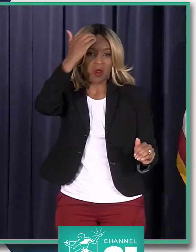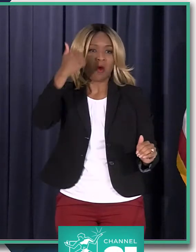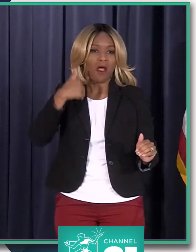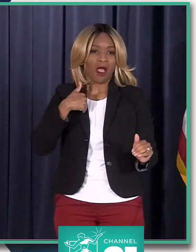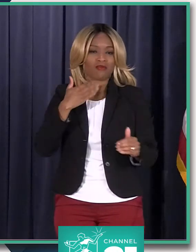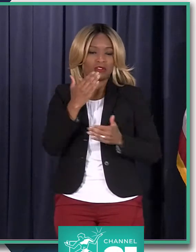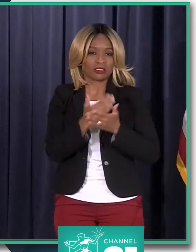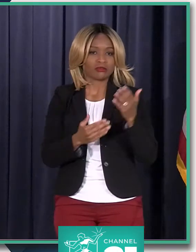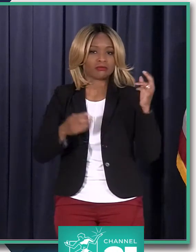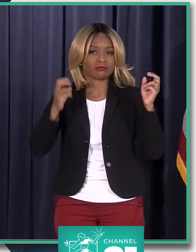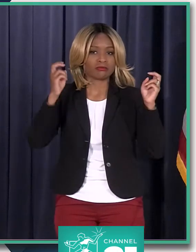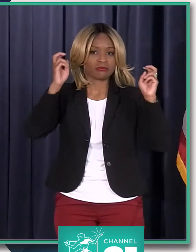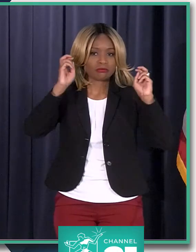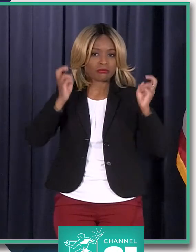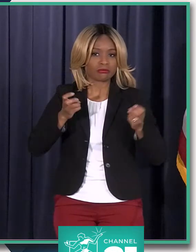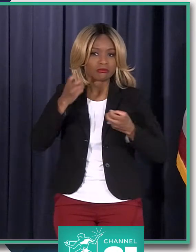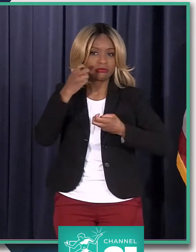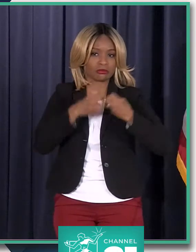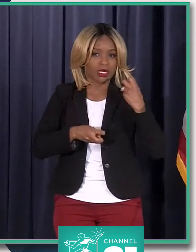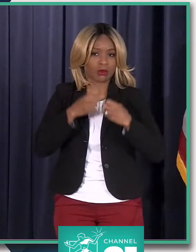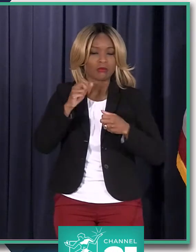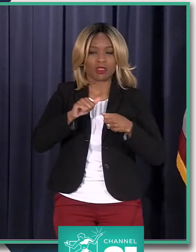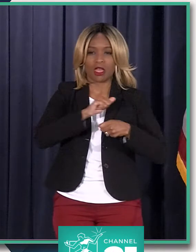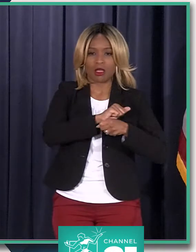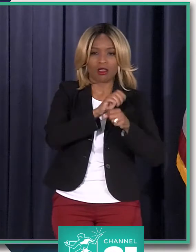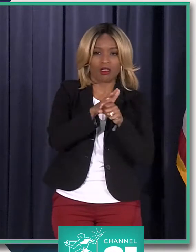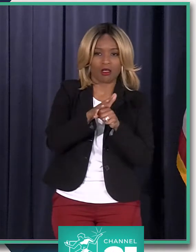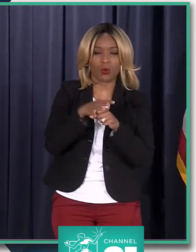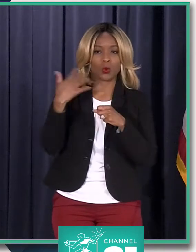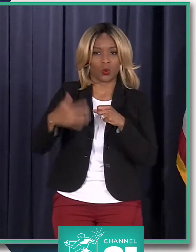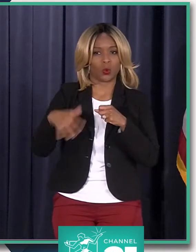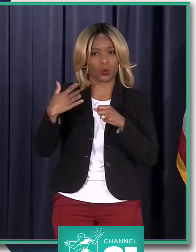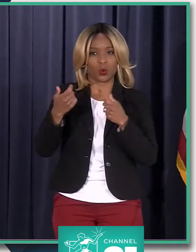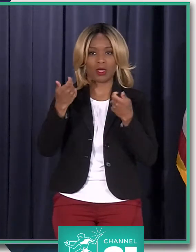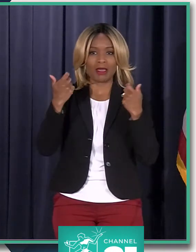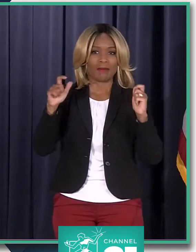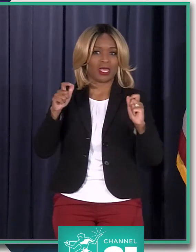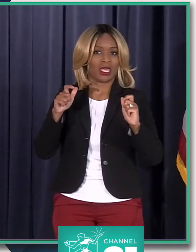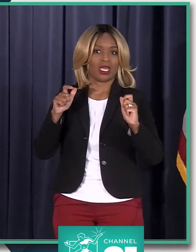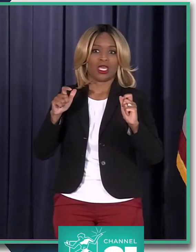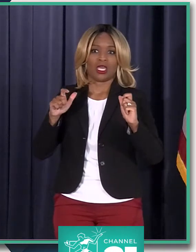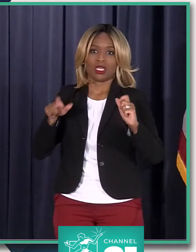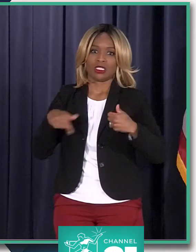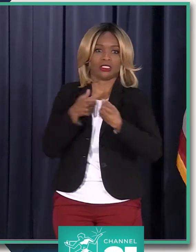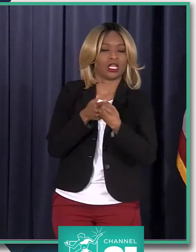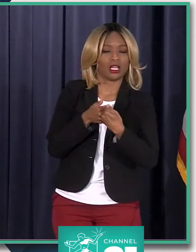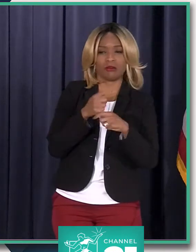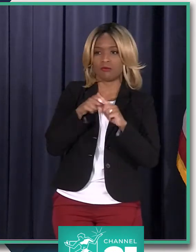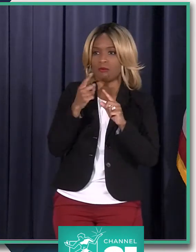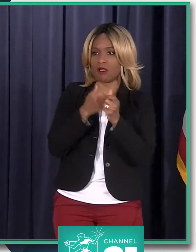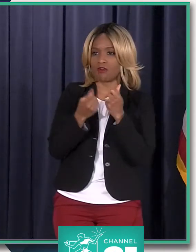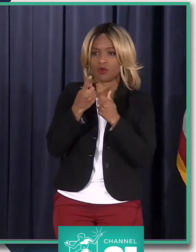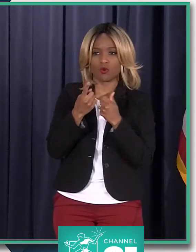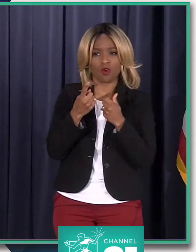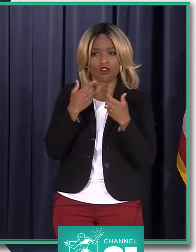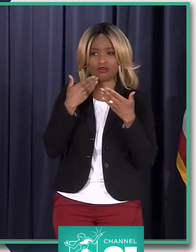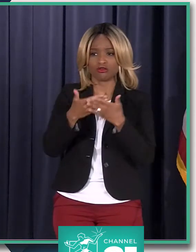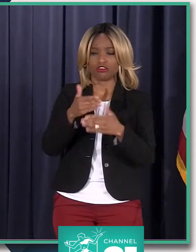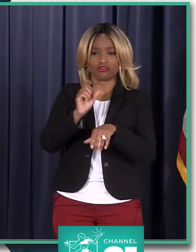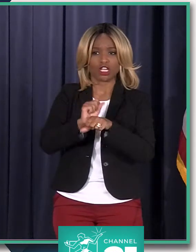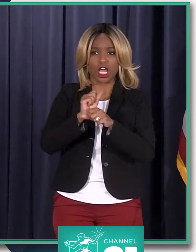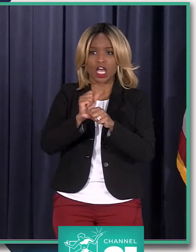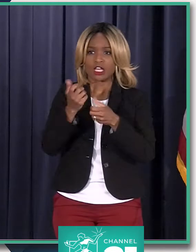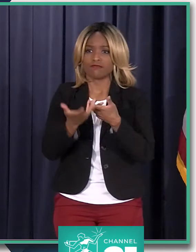challenges. COVID-19 pandemic was the biggest one, and everybody did a great job jumping on board, and we're continuing it.